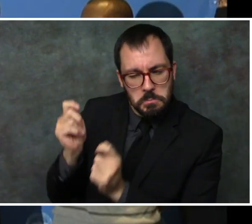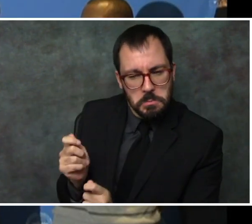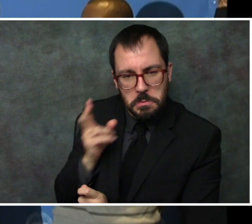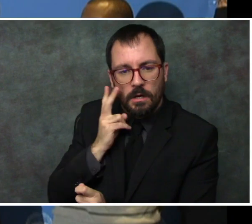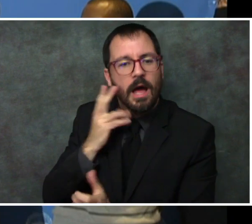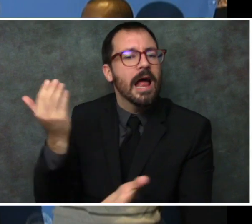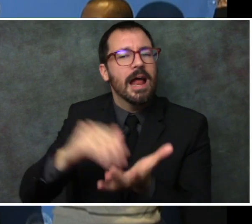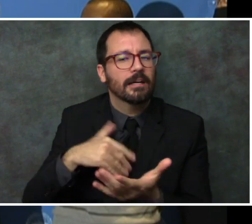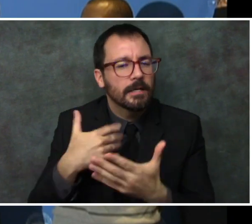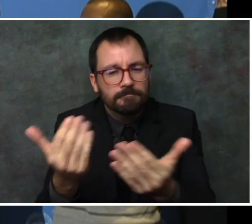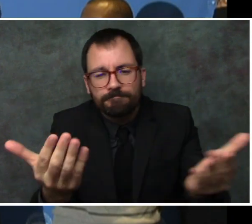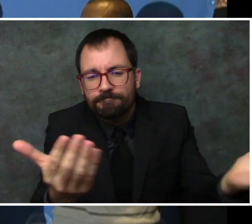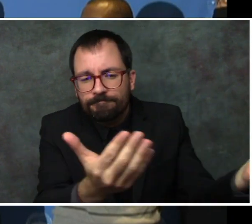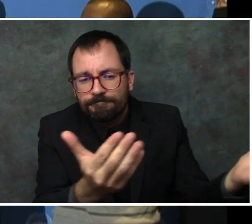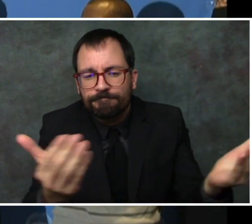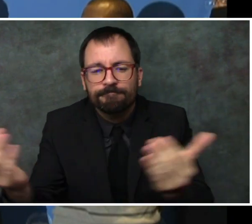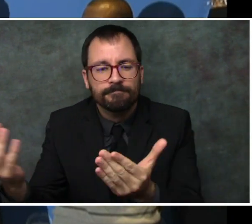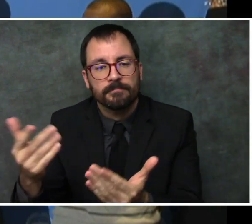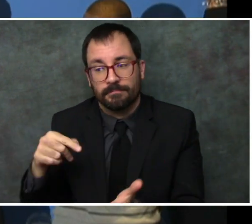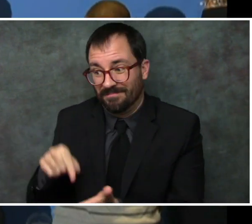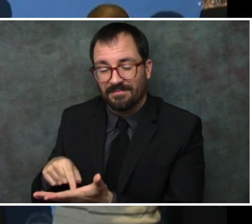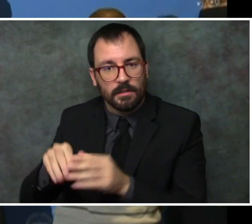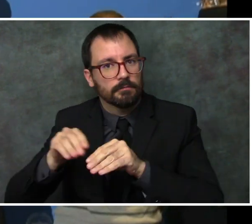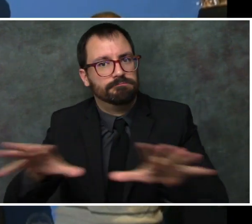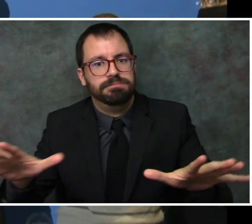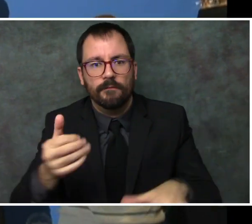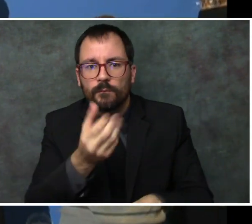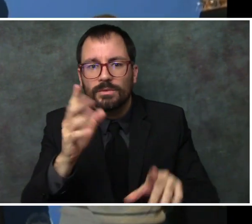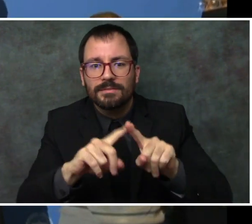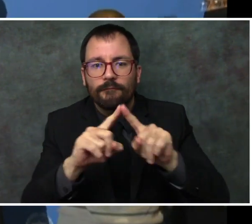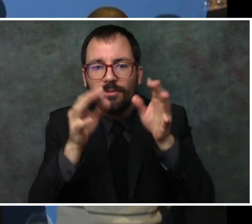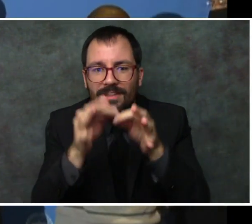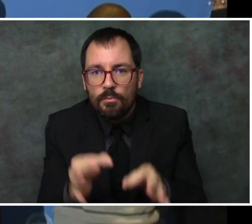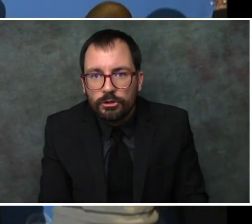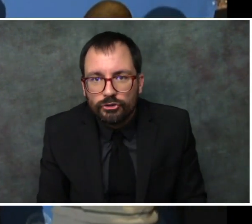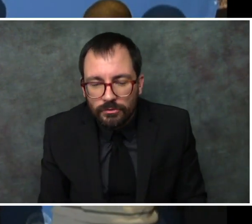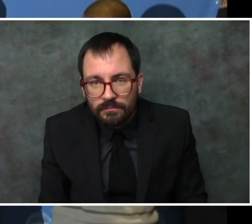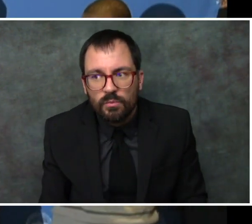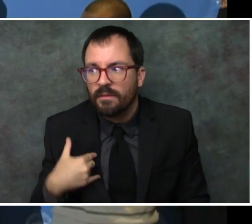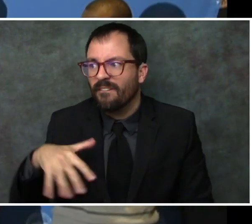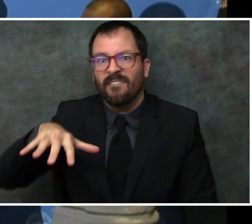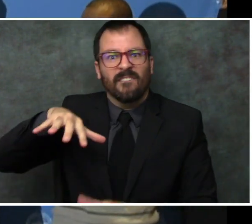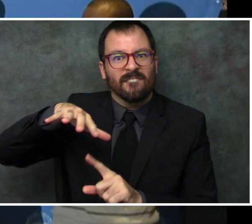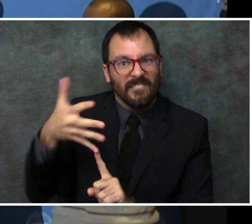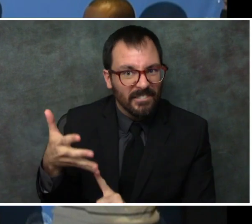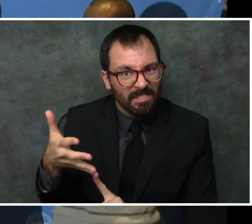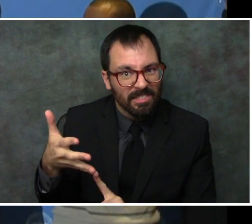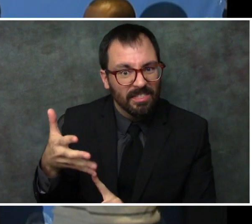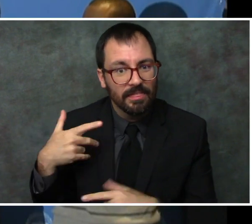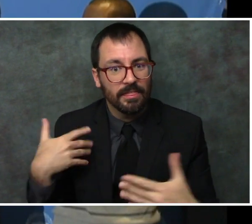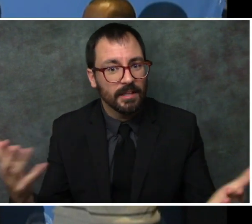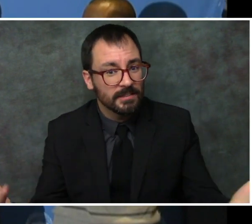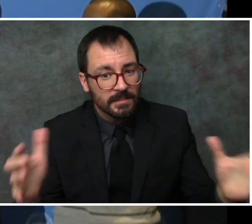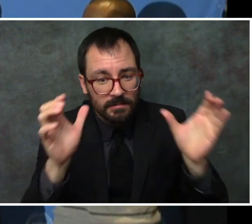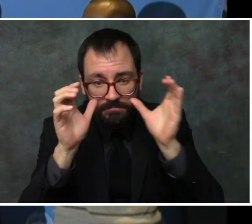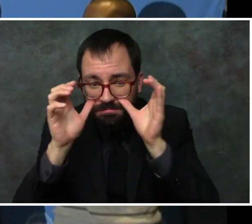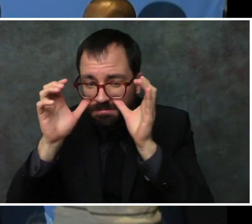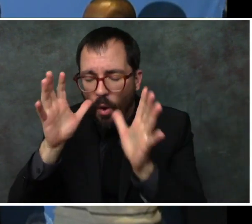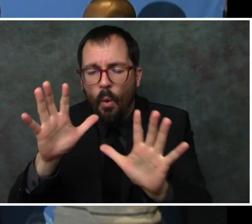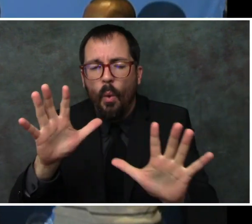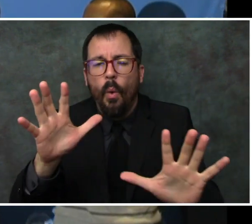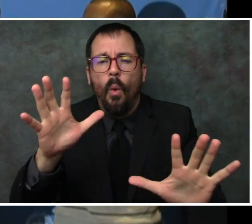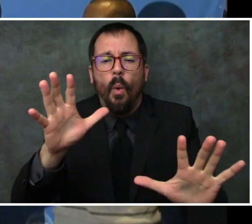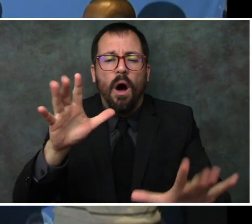into several different languages, we held a 5th public session for feedback on that draft. Literally